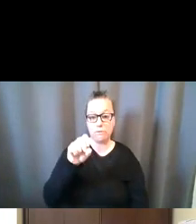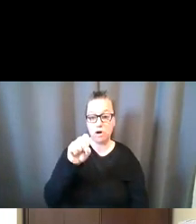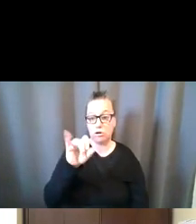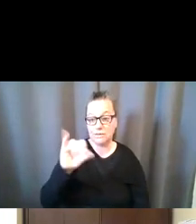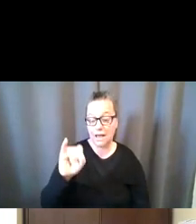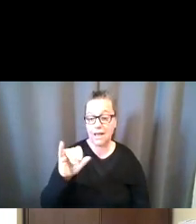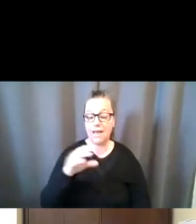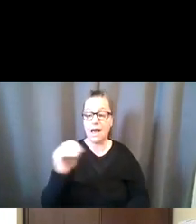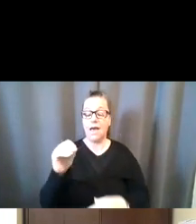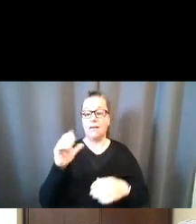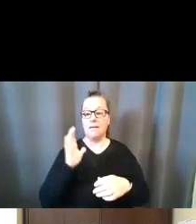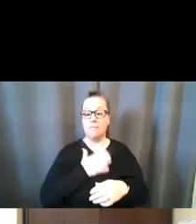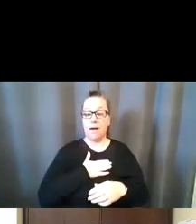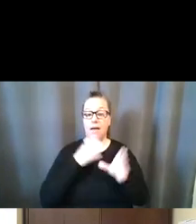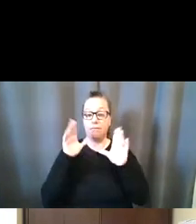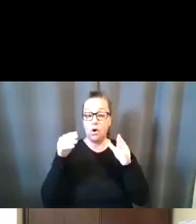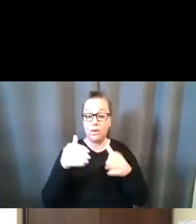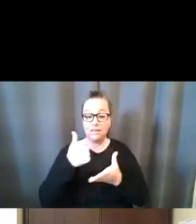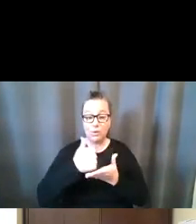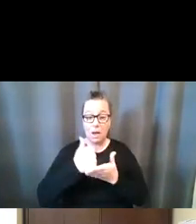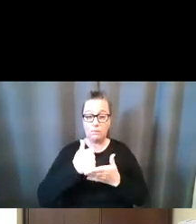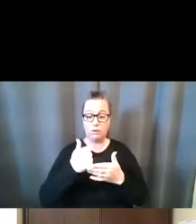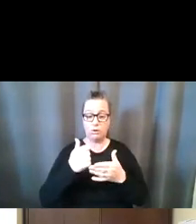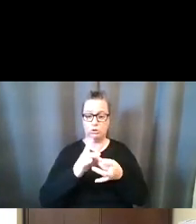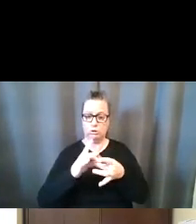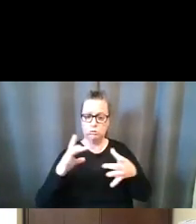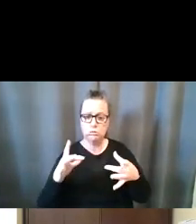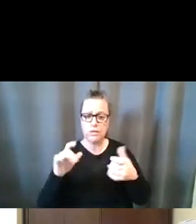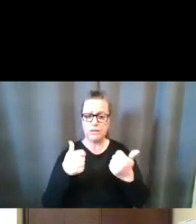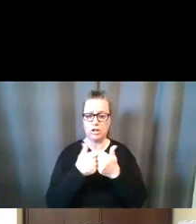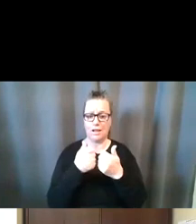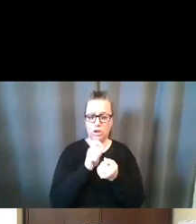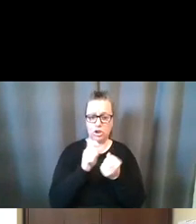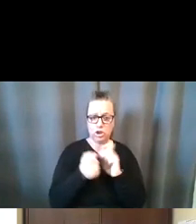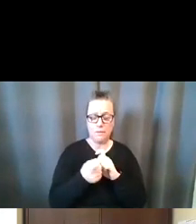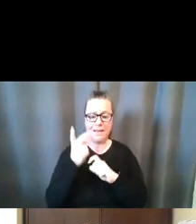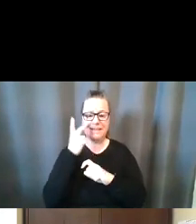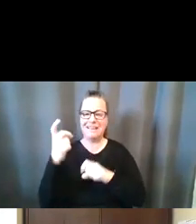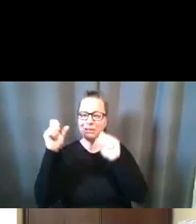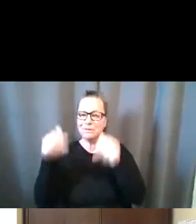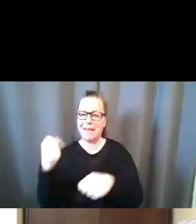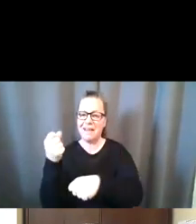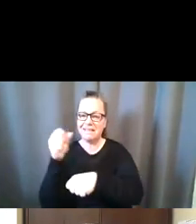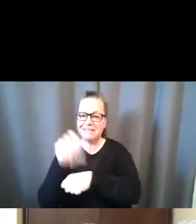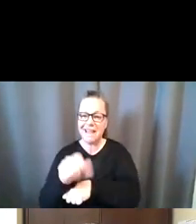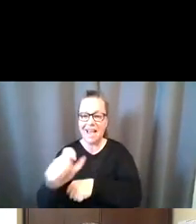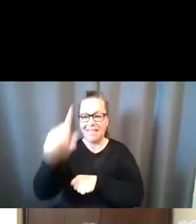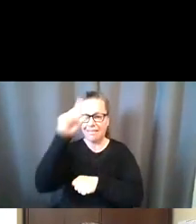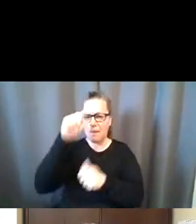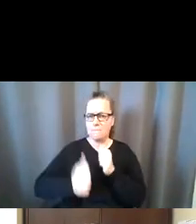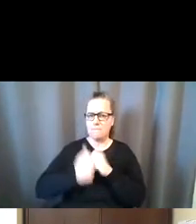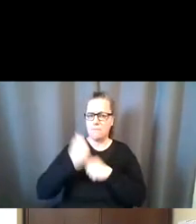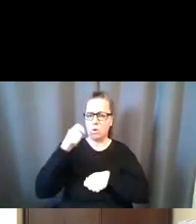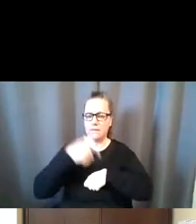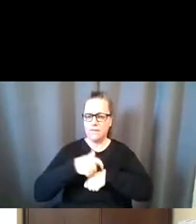helping people unlock the challenges of change by seeing them as conquerable. Because I think most of the time